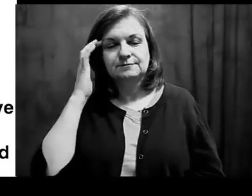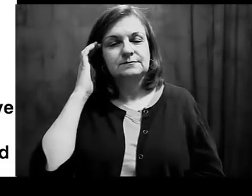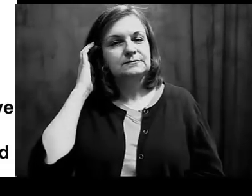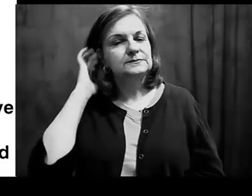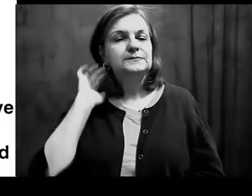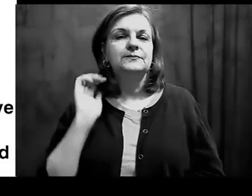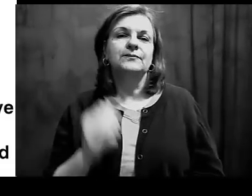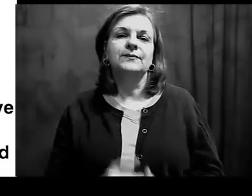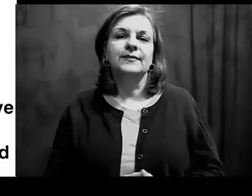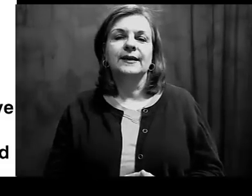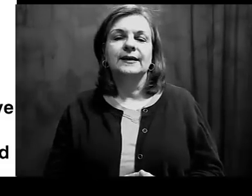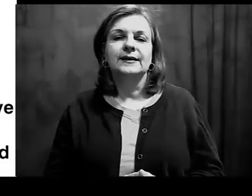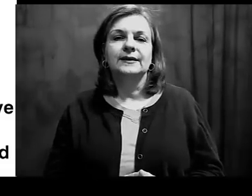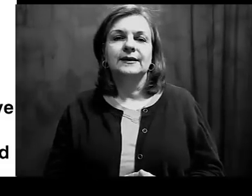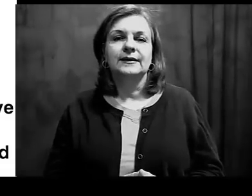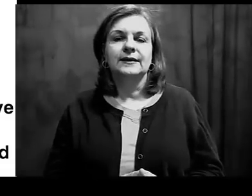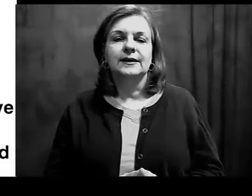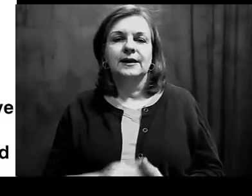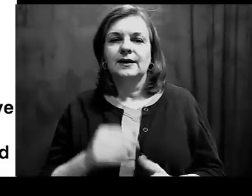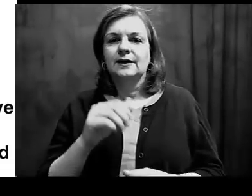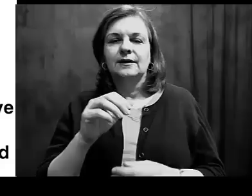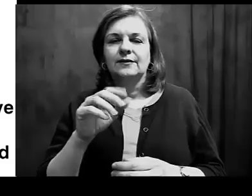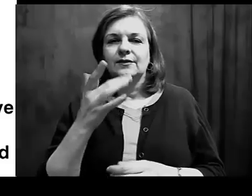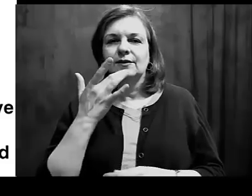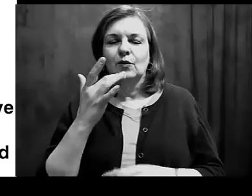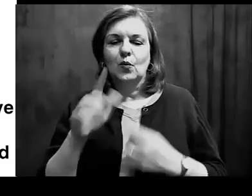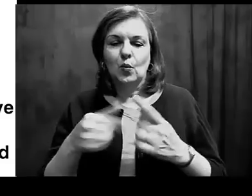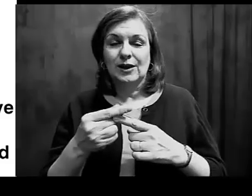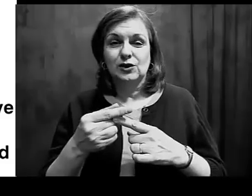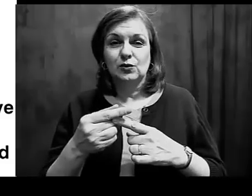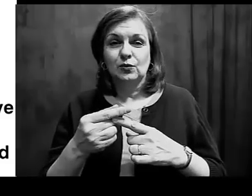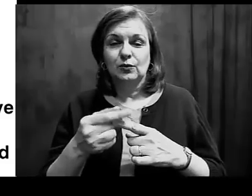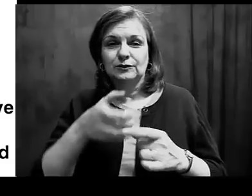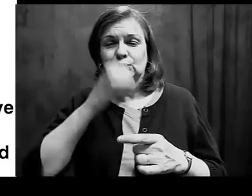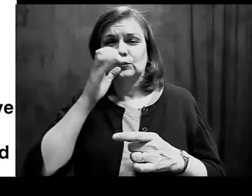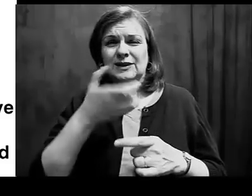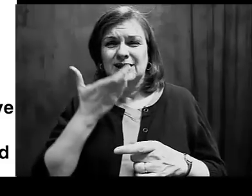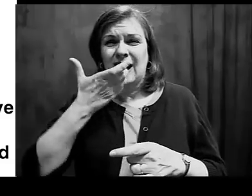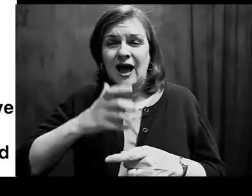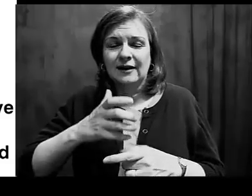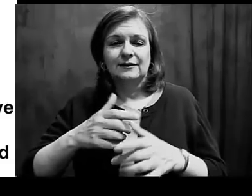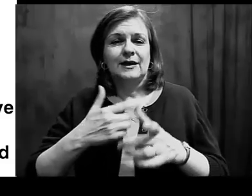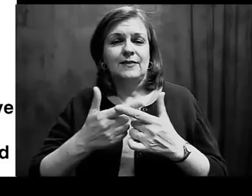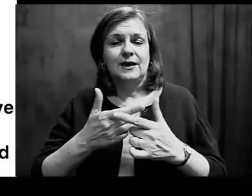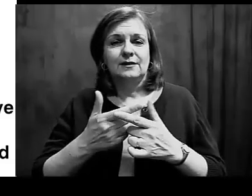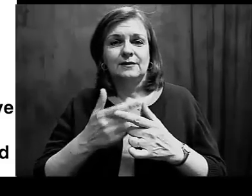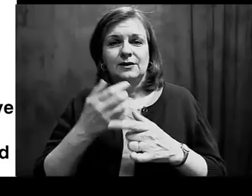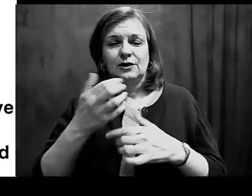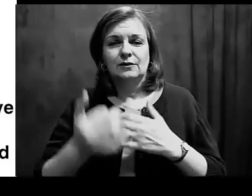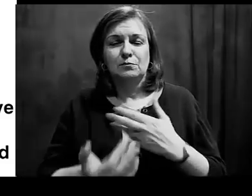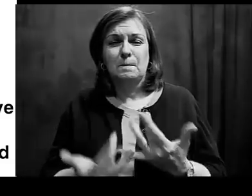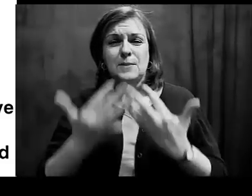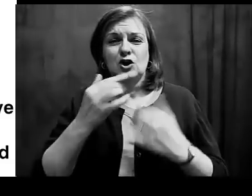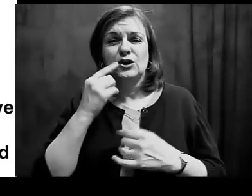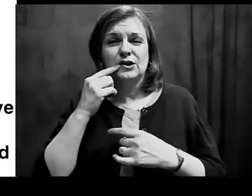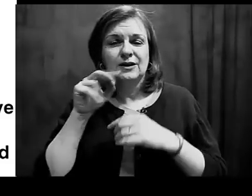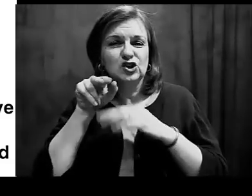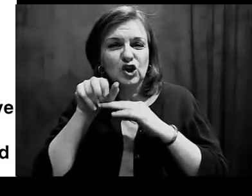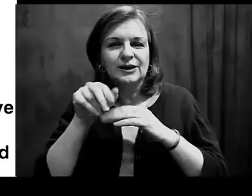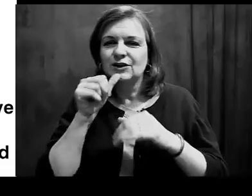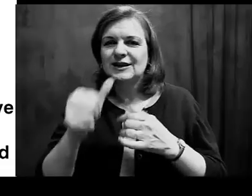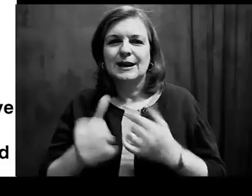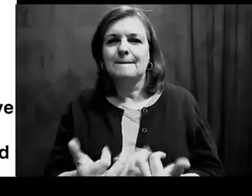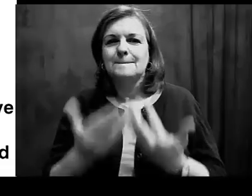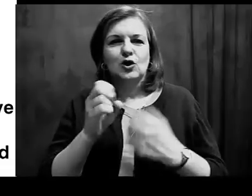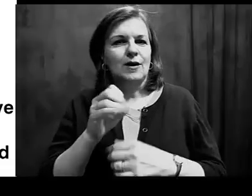that is not because of these papillae on the surface. When you burn your tongue and you get those bumps on your tongue, you haven't burned off